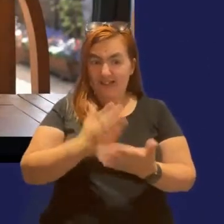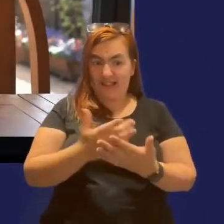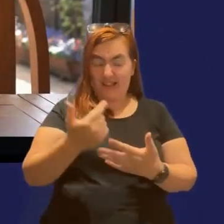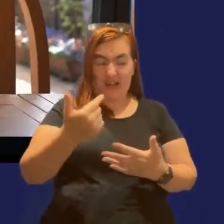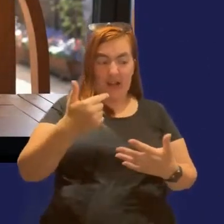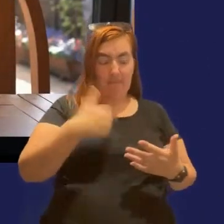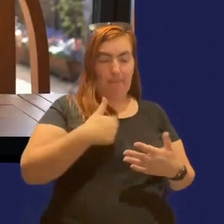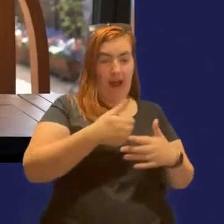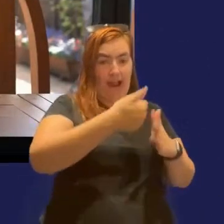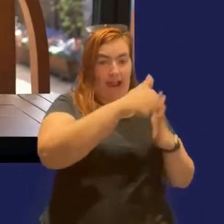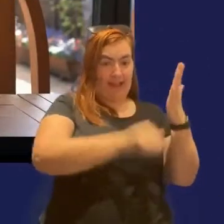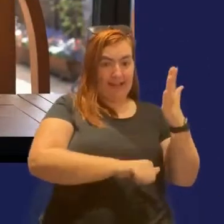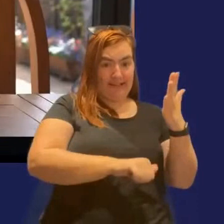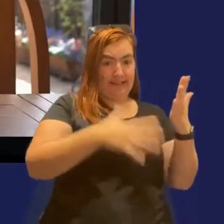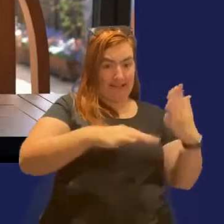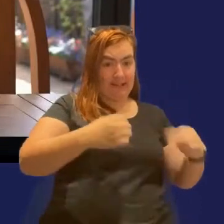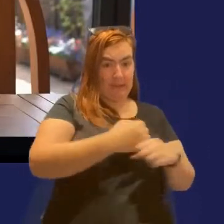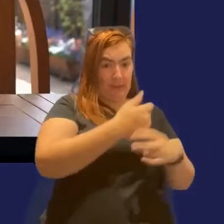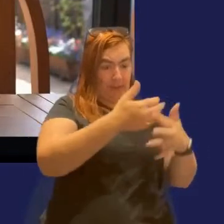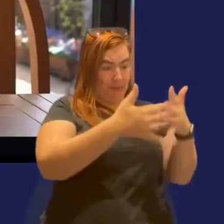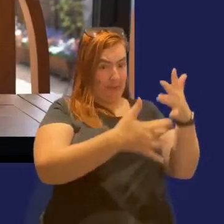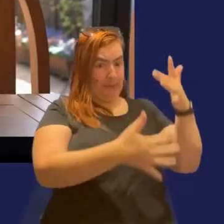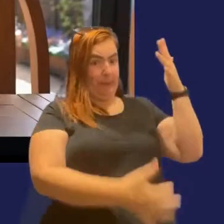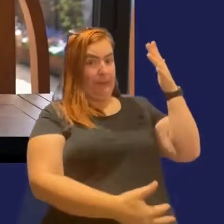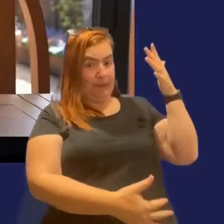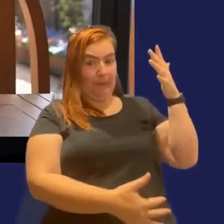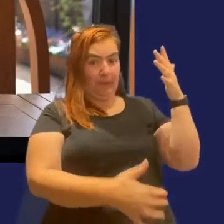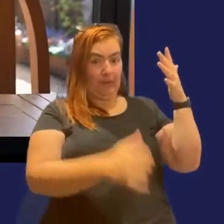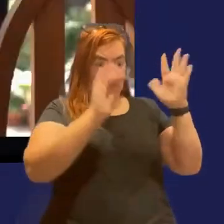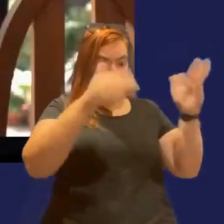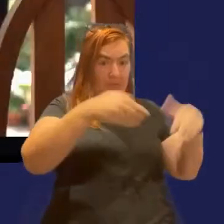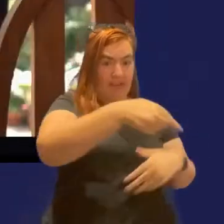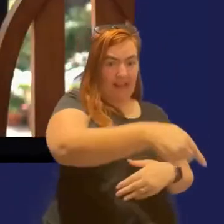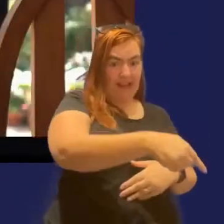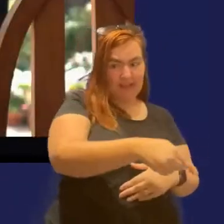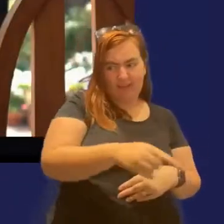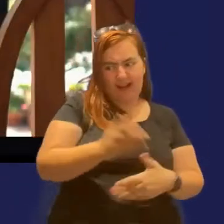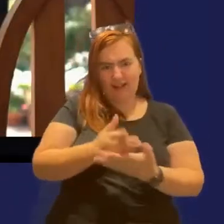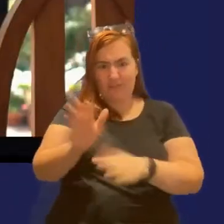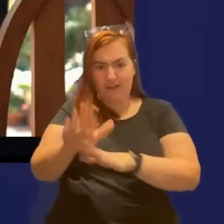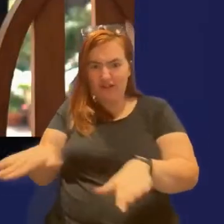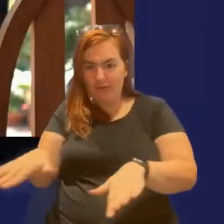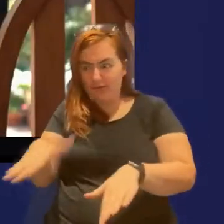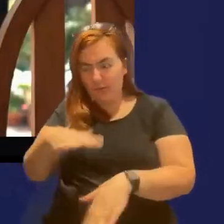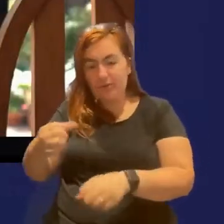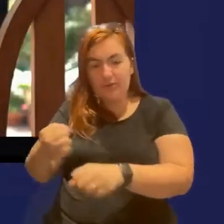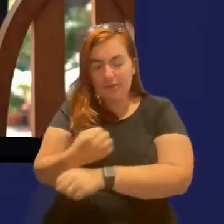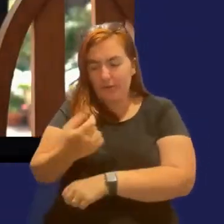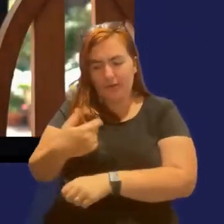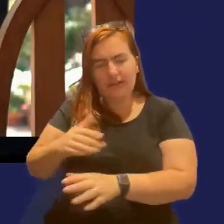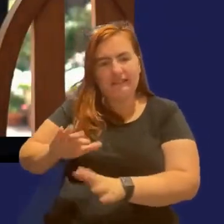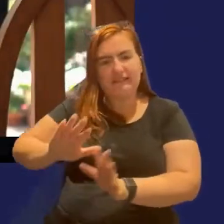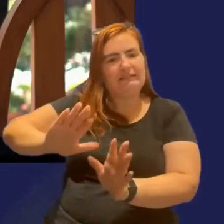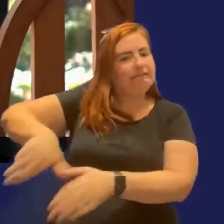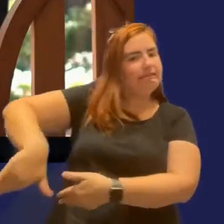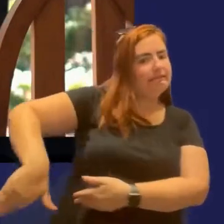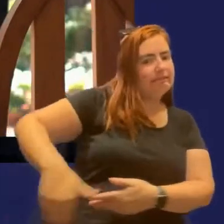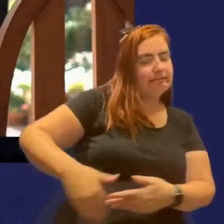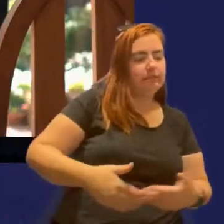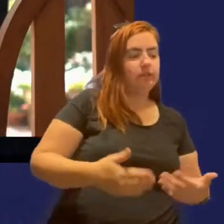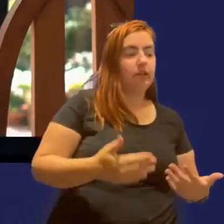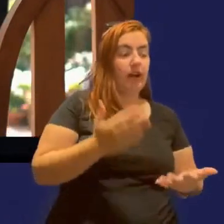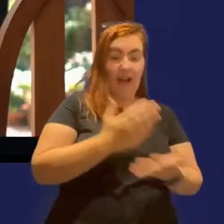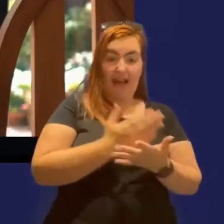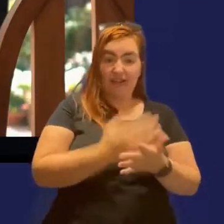to-do list than sit down with my kids and do what they want to do. But there is actually something that is more important, even